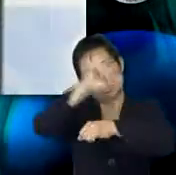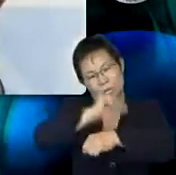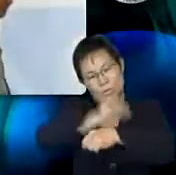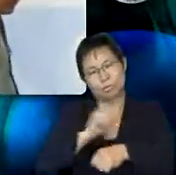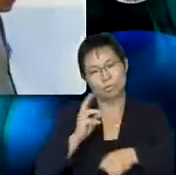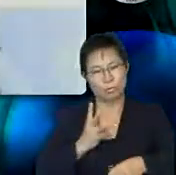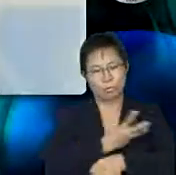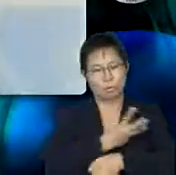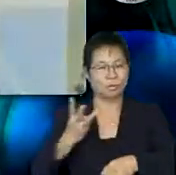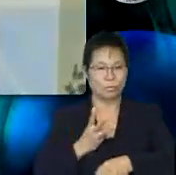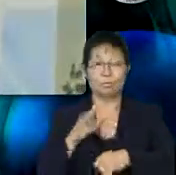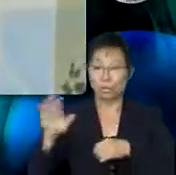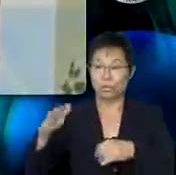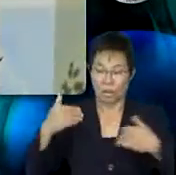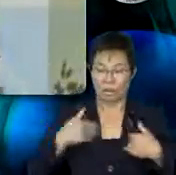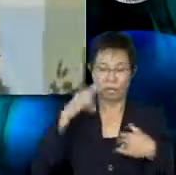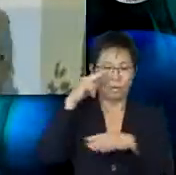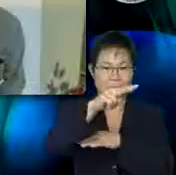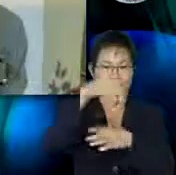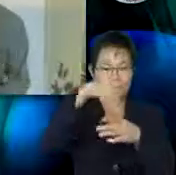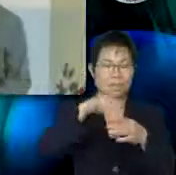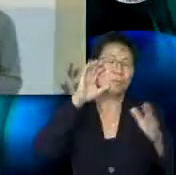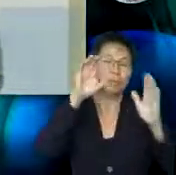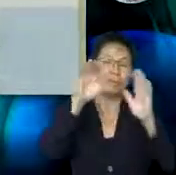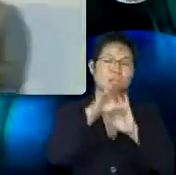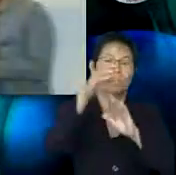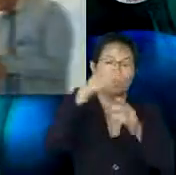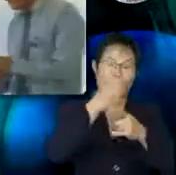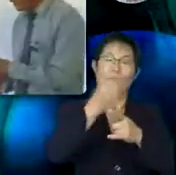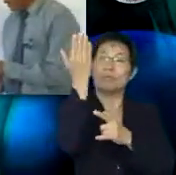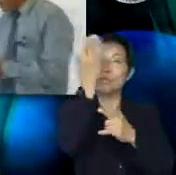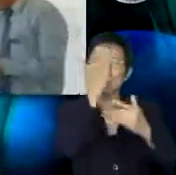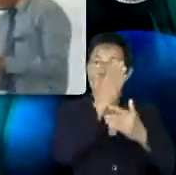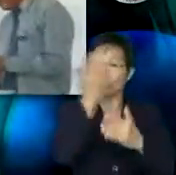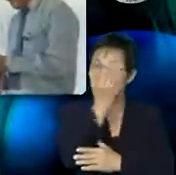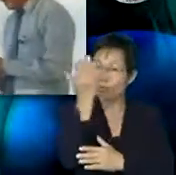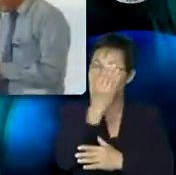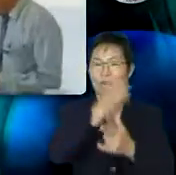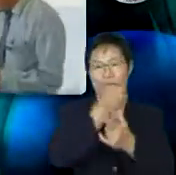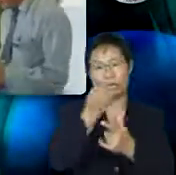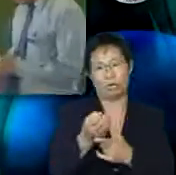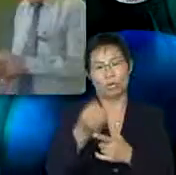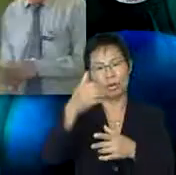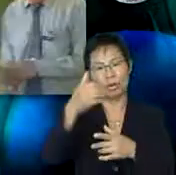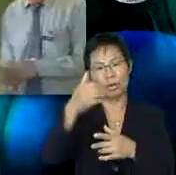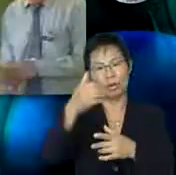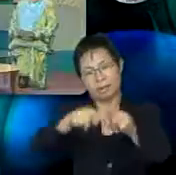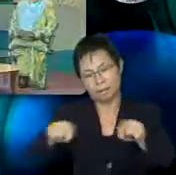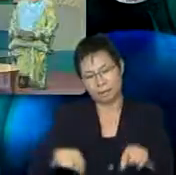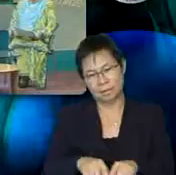occupations that we have seen in books, in pictures, or in movies, or in other